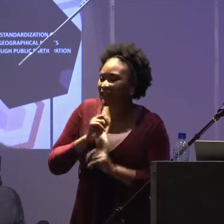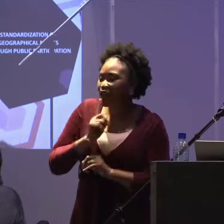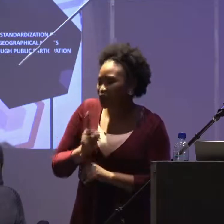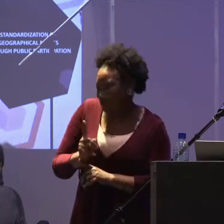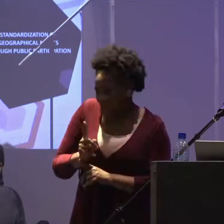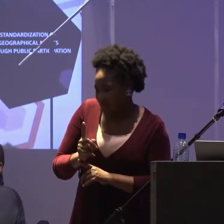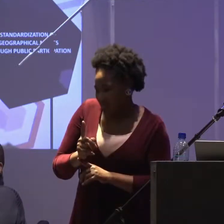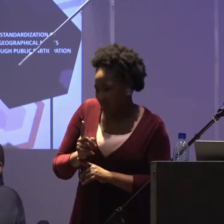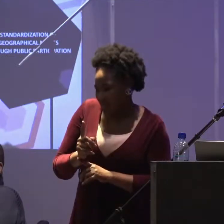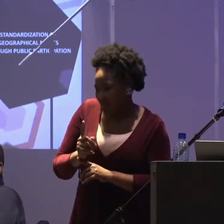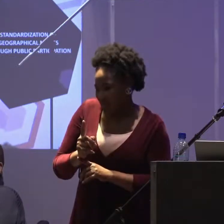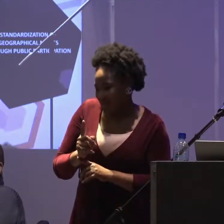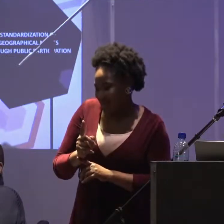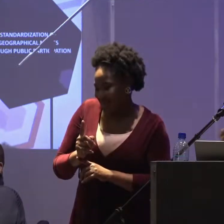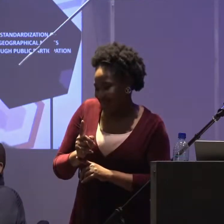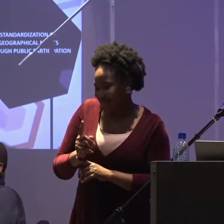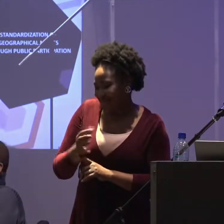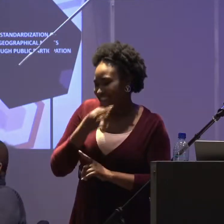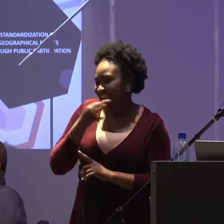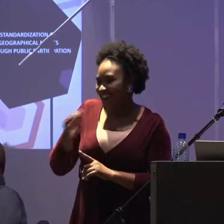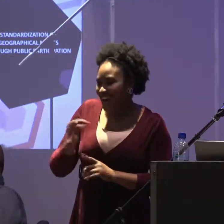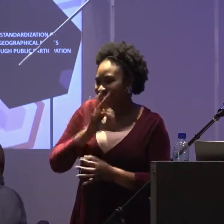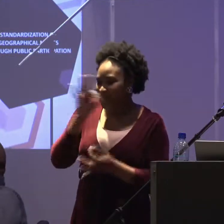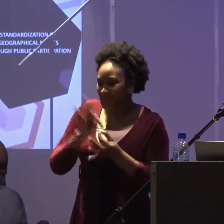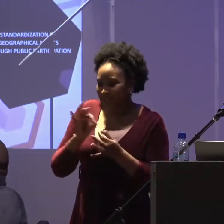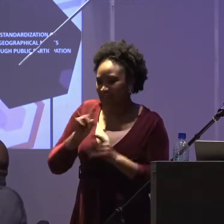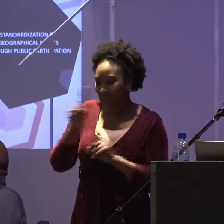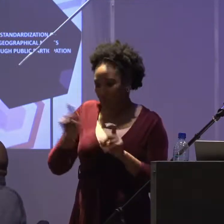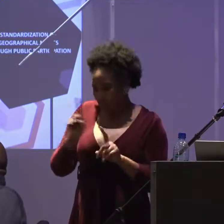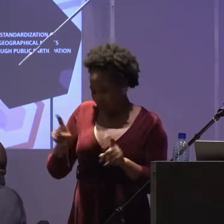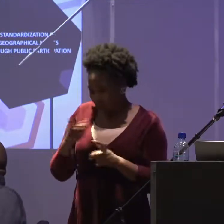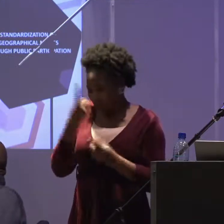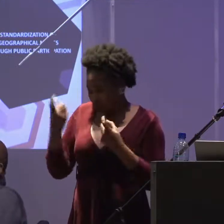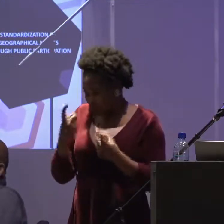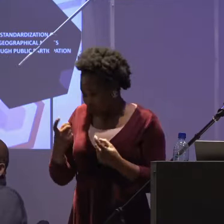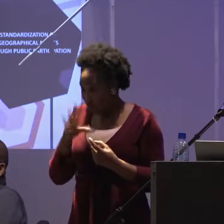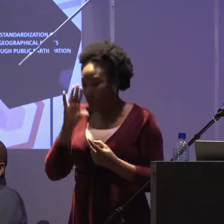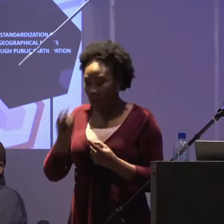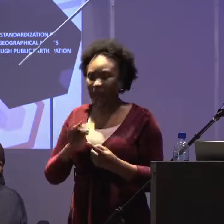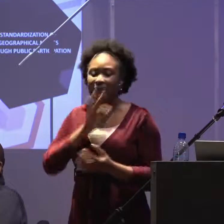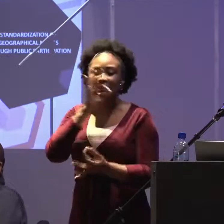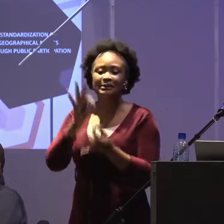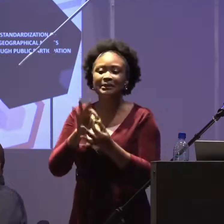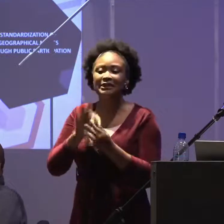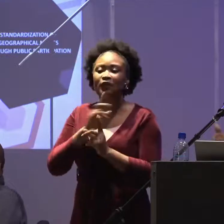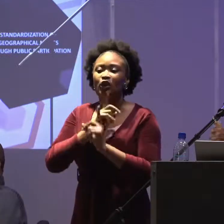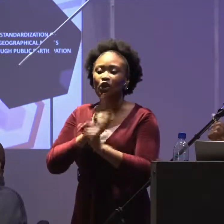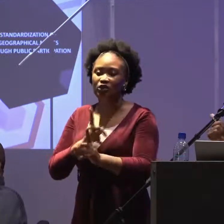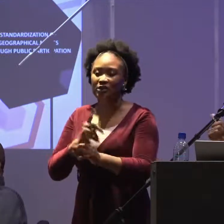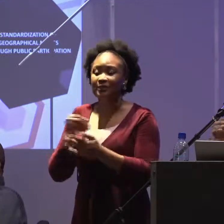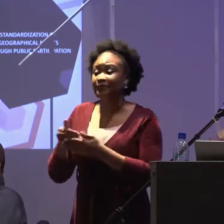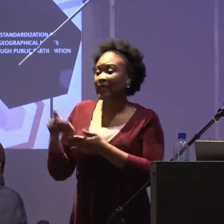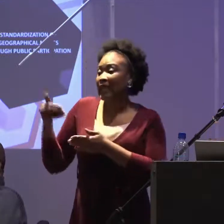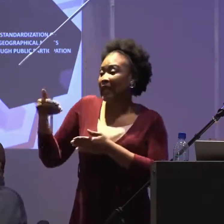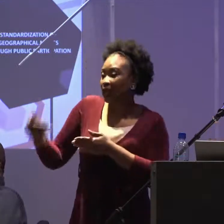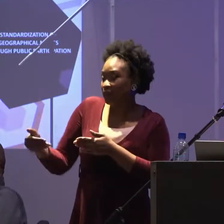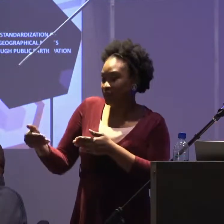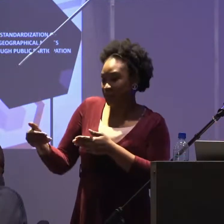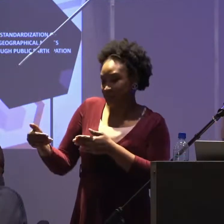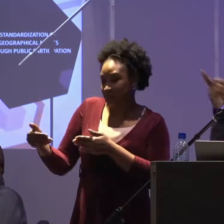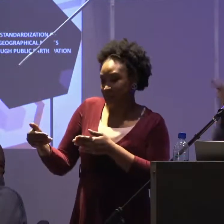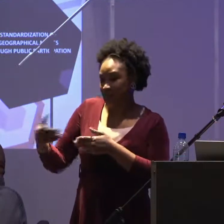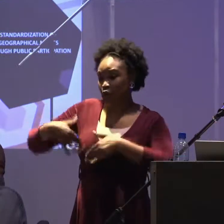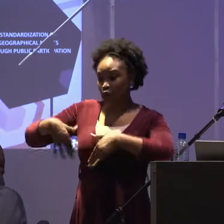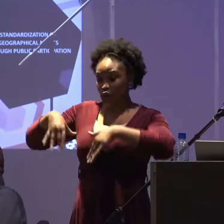get specific questions. Specific questions, you'll get specific answers. And thereafter, the